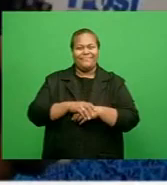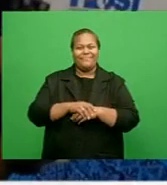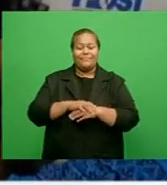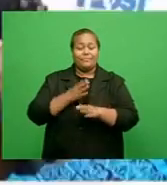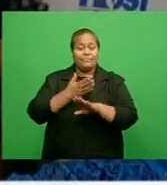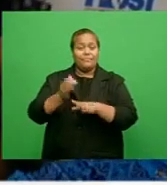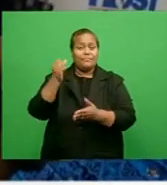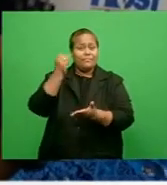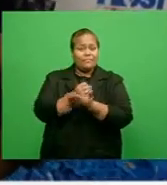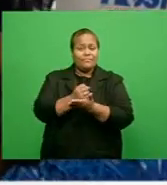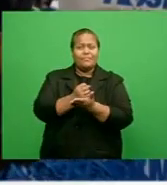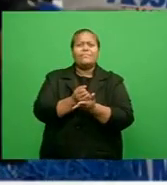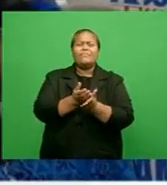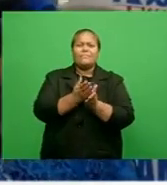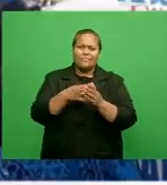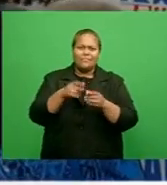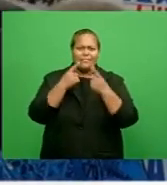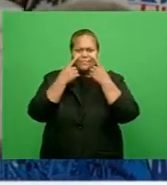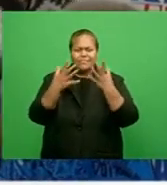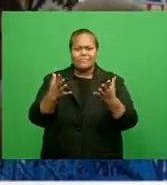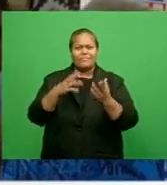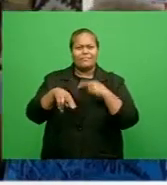mark Fiji 50.